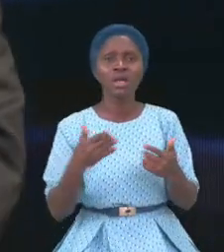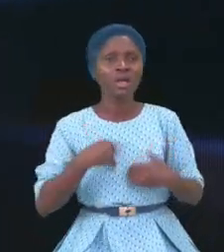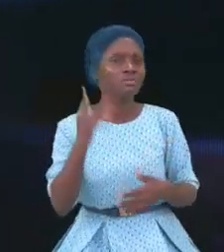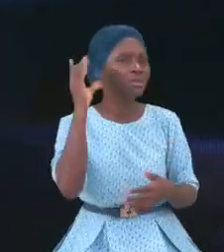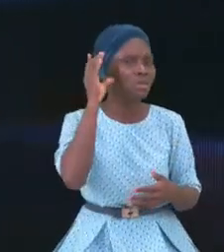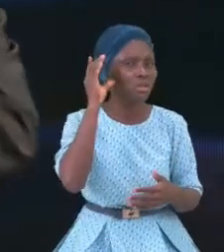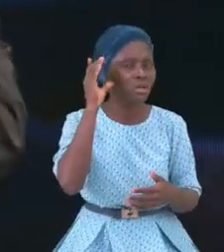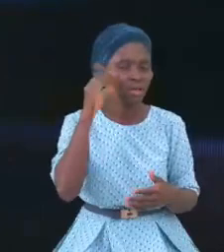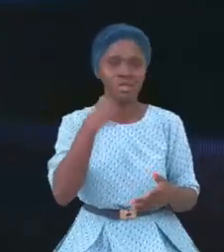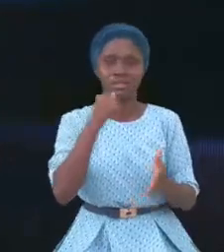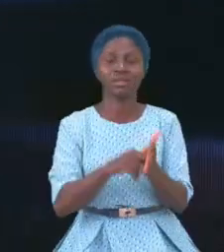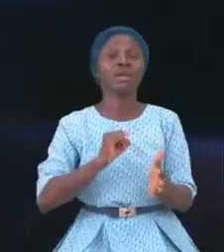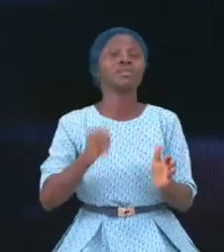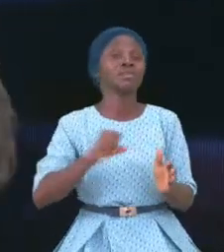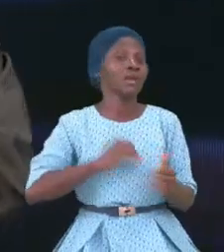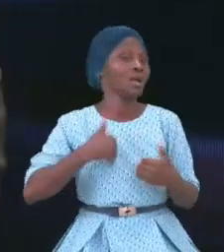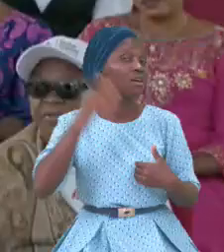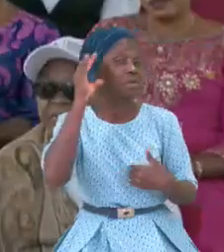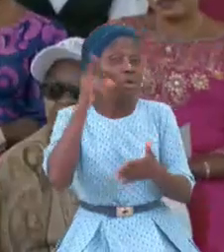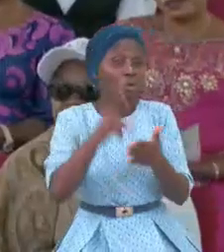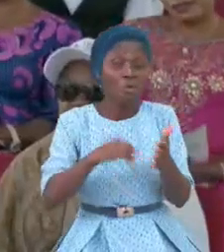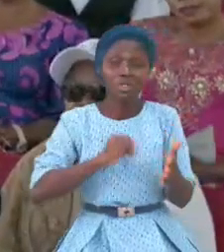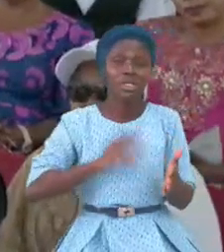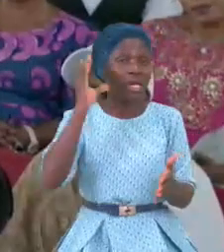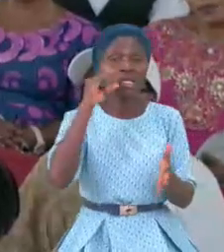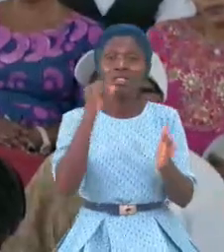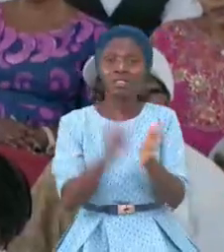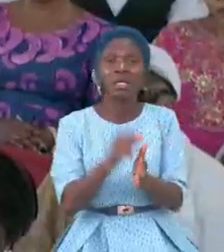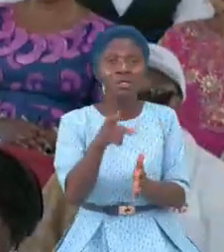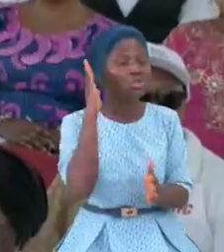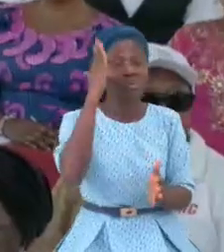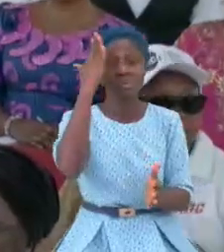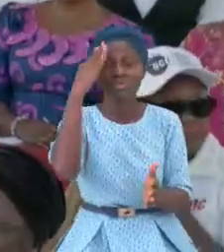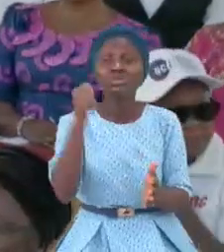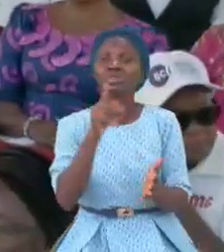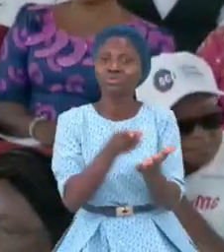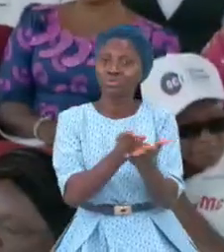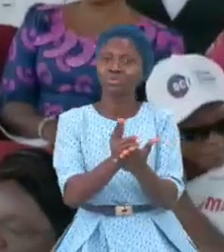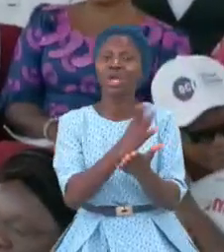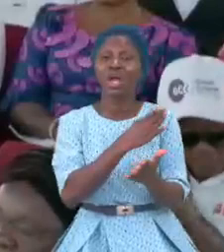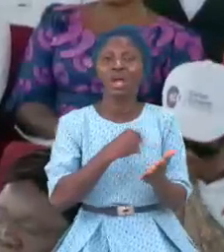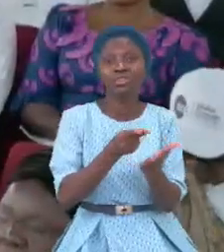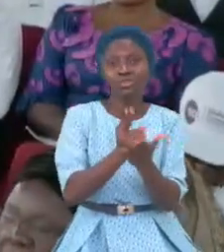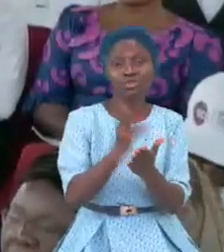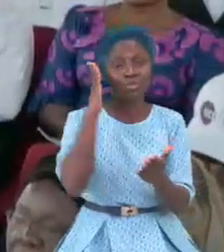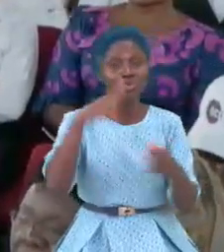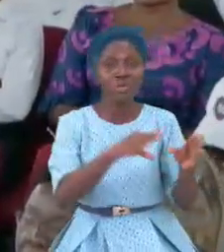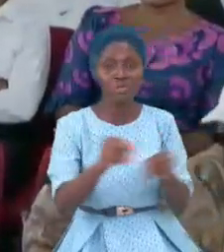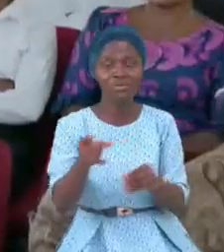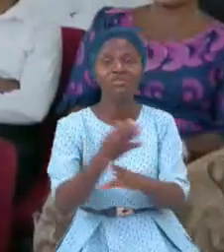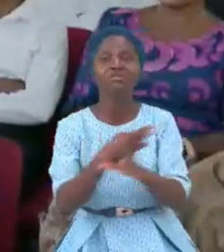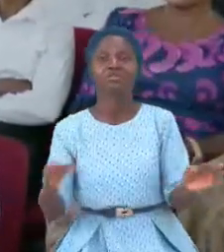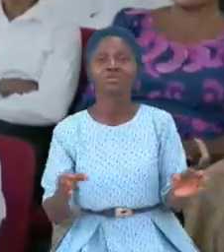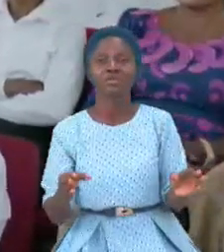the truth, and the truth shall set you free. I know what they are asking for. Have you heard this? Have you heard this? Have you heard that? Have you heard that those